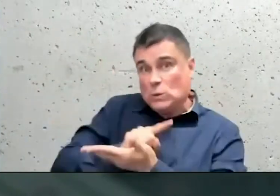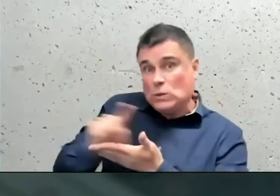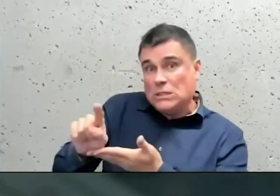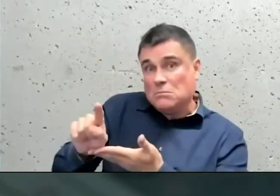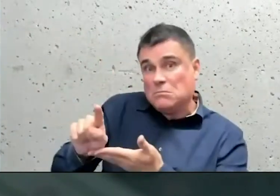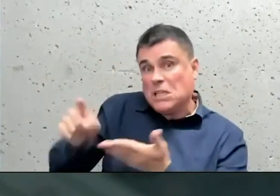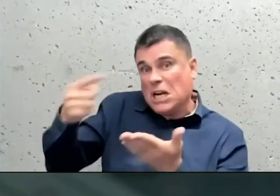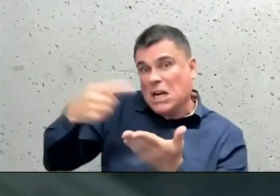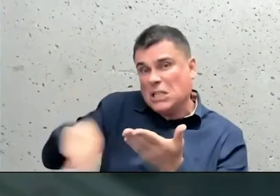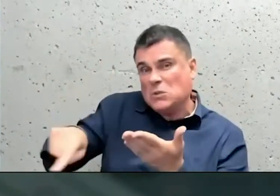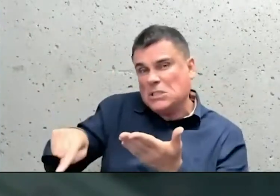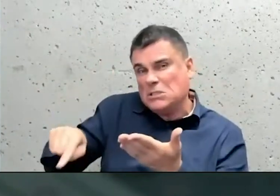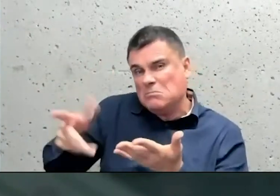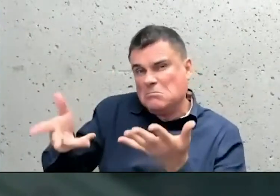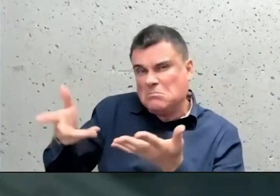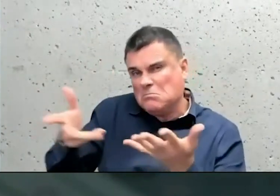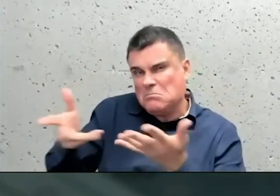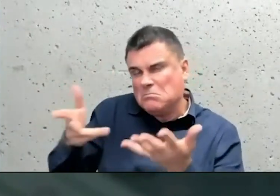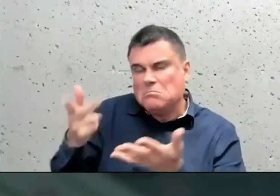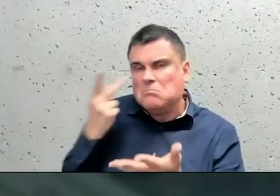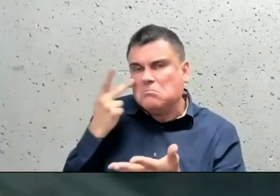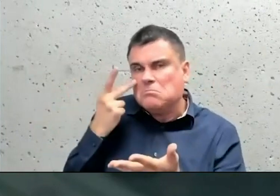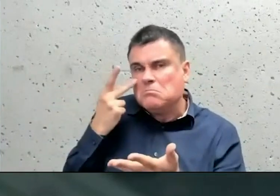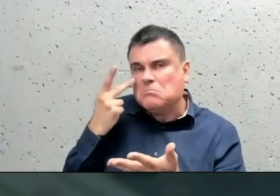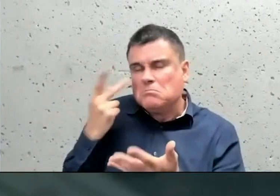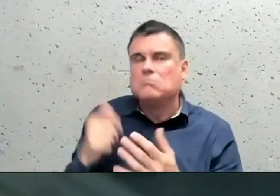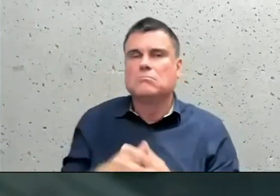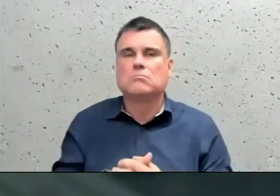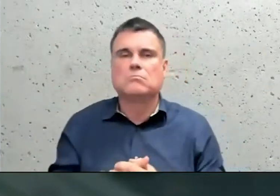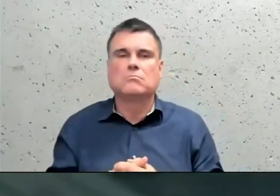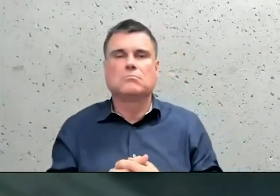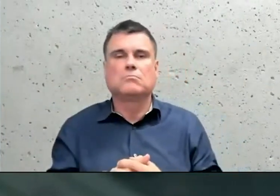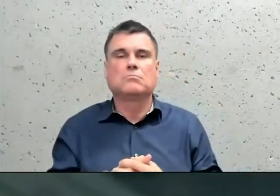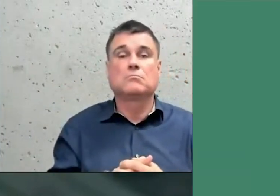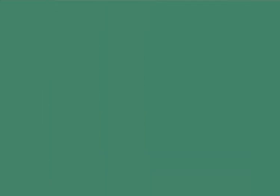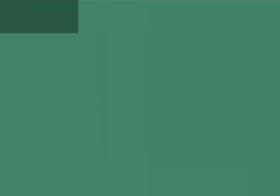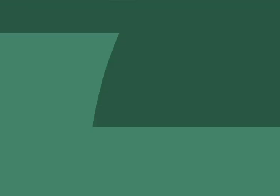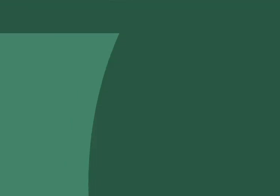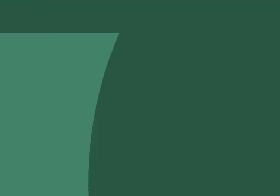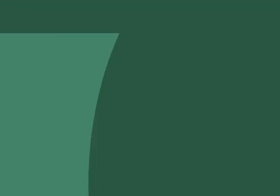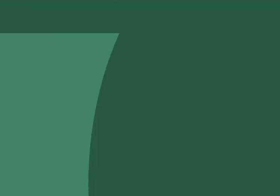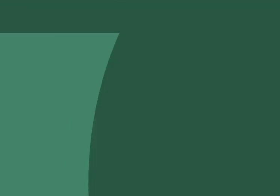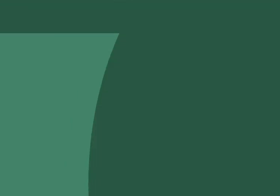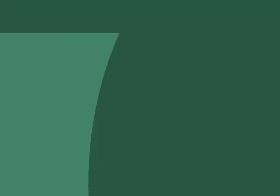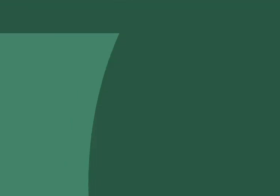for any healthcare worker who wants to use this as their way of getting back to work.